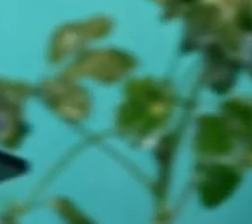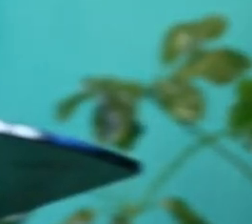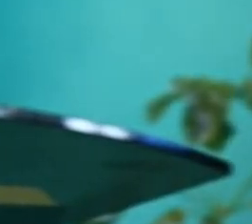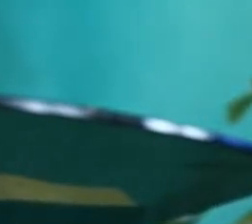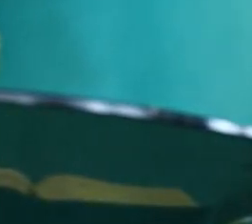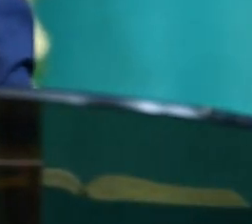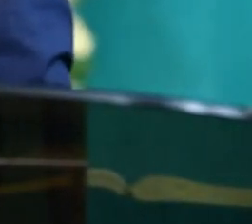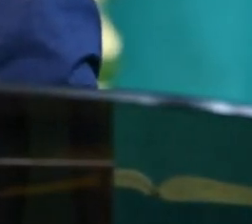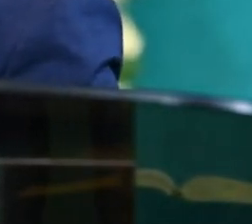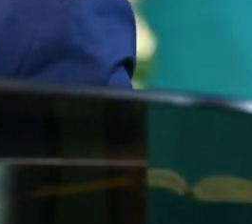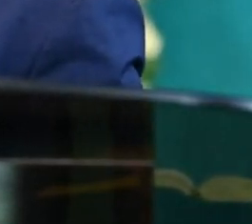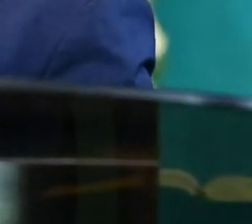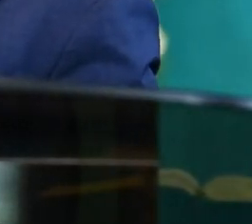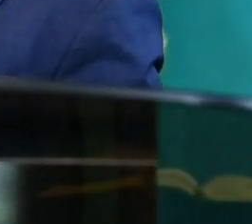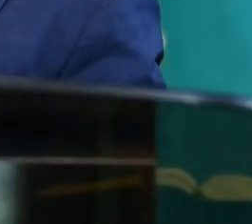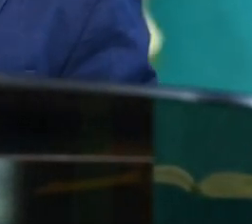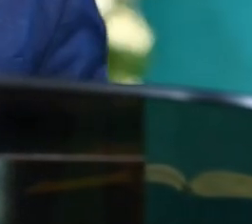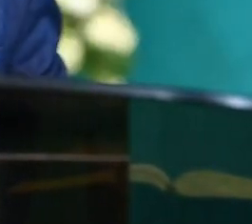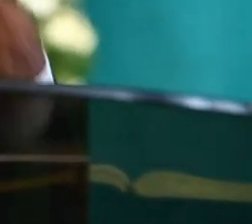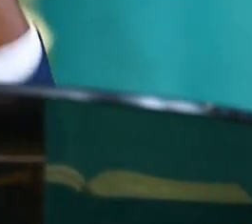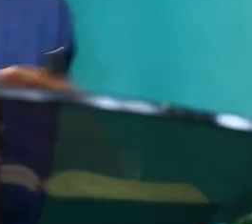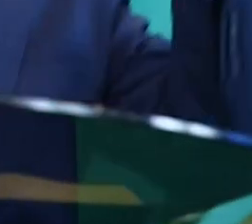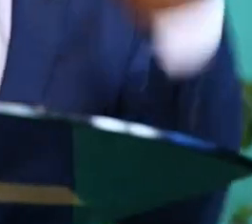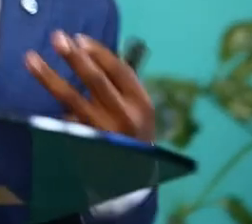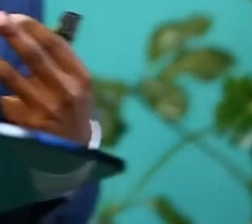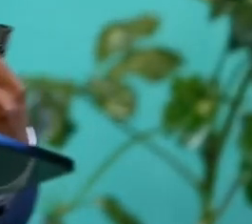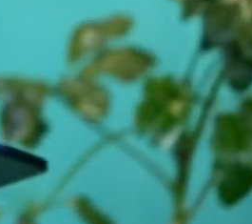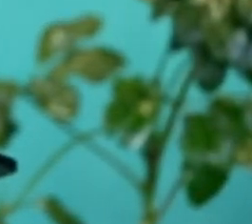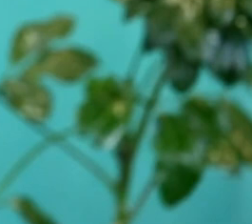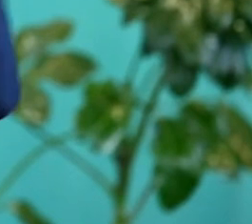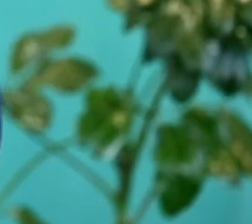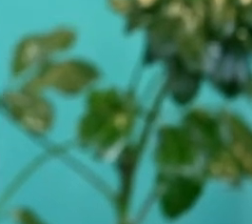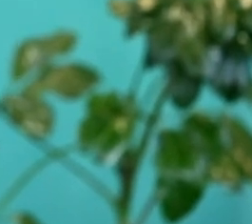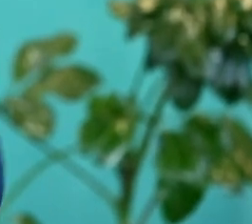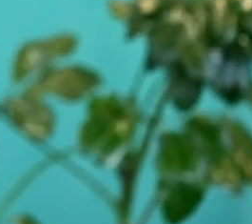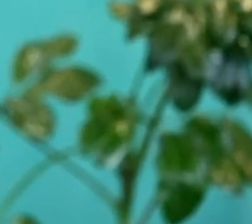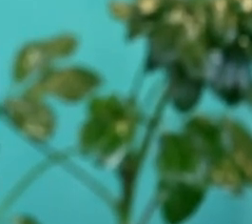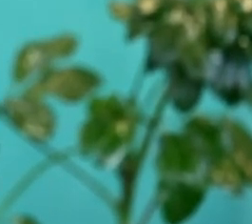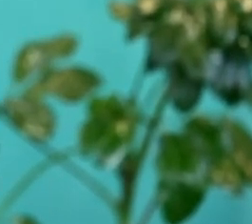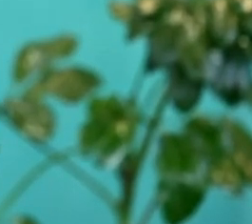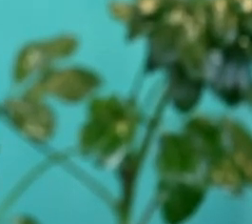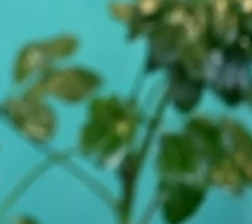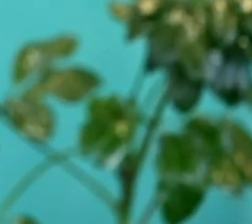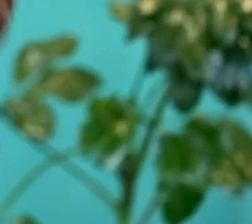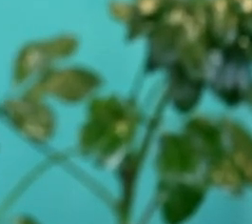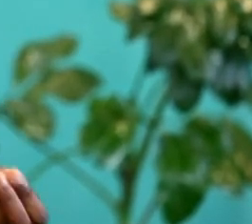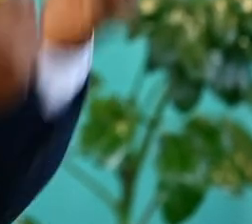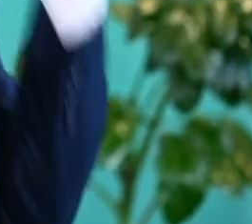come, we are like an automated teller machine. It has to just produce. As a result, my brothers and